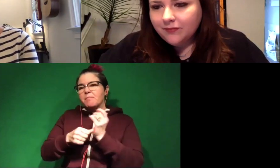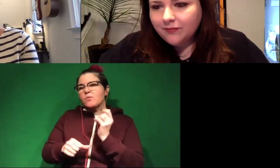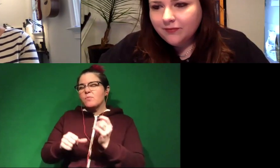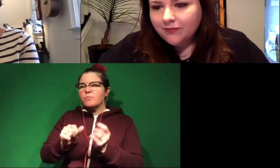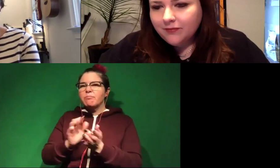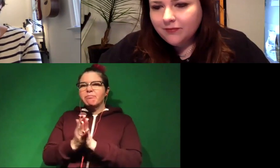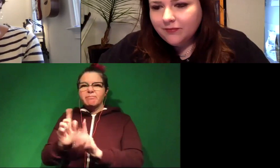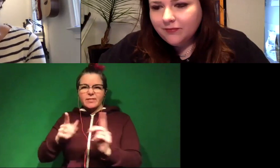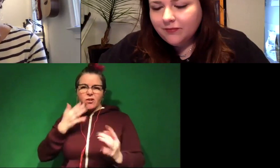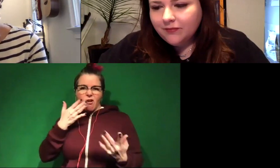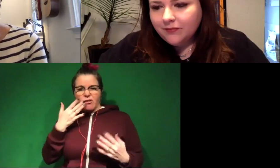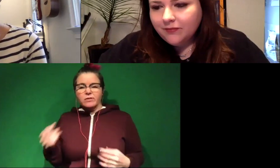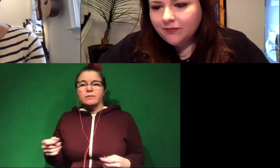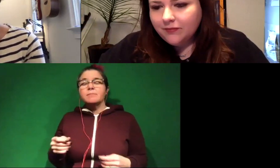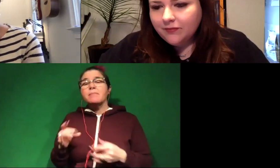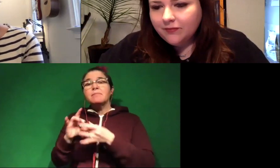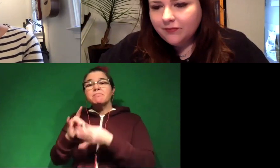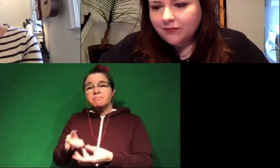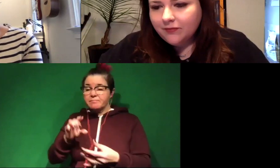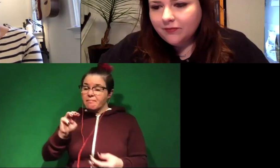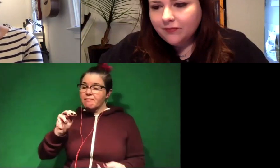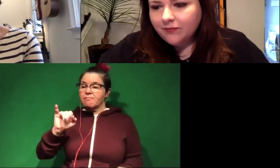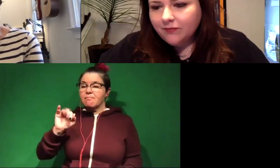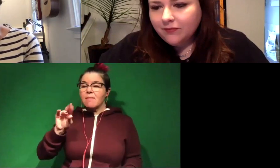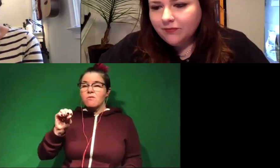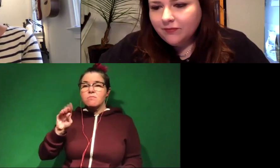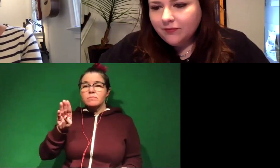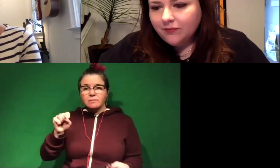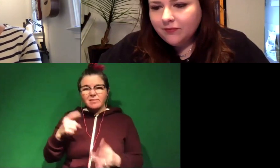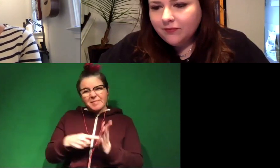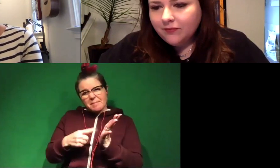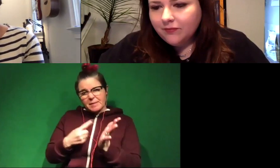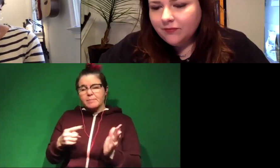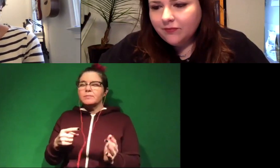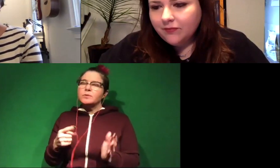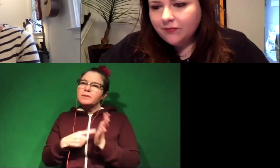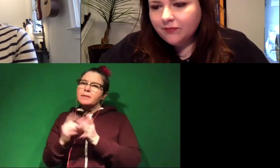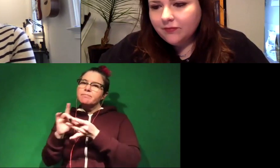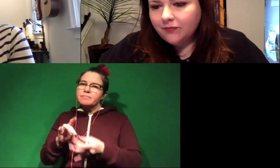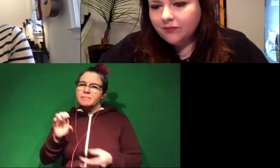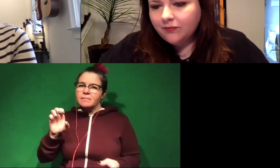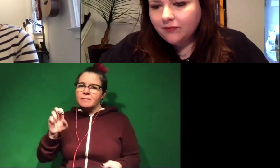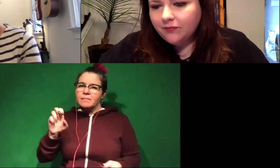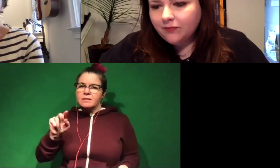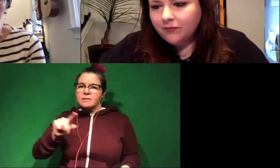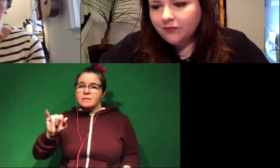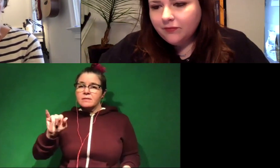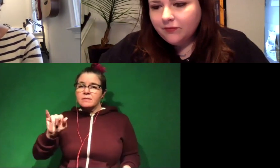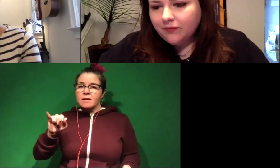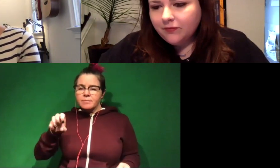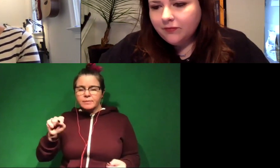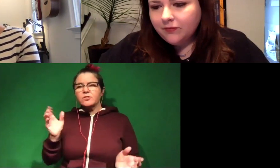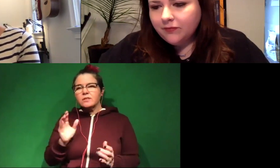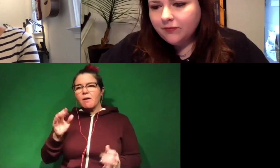different color. Sometimes that has to do with the microbes, and sometimes that has to do with the enzymes that your small intestine and your gallbladder and